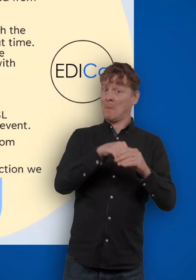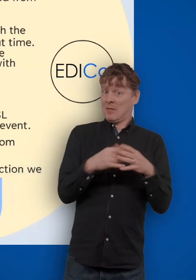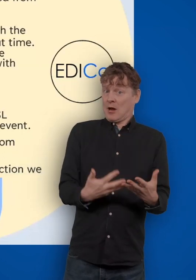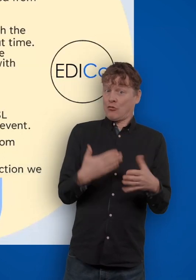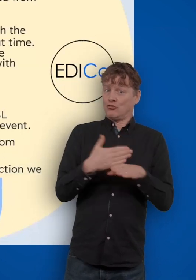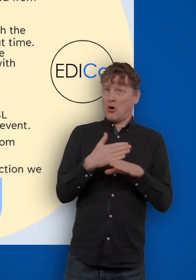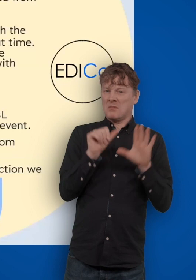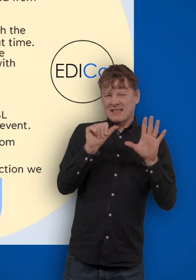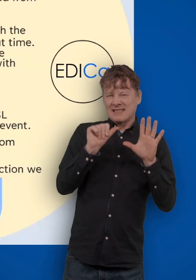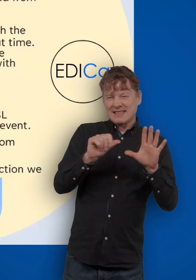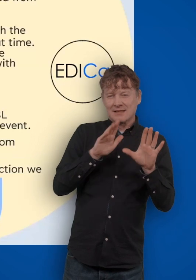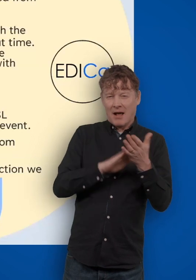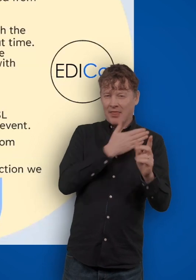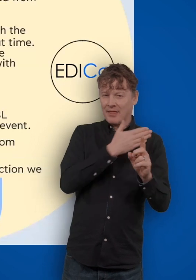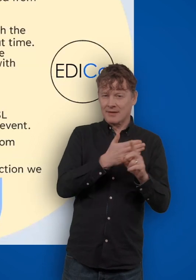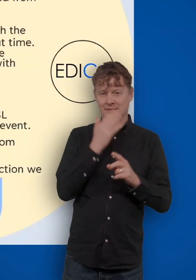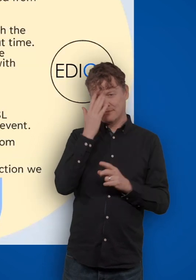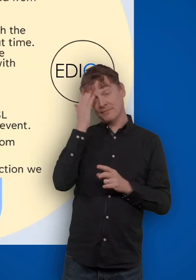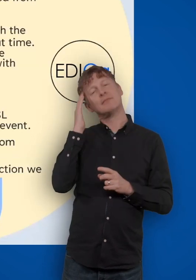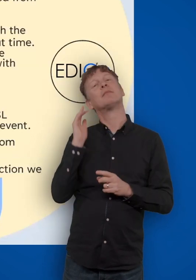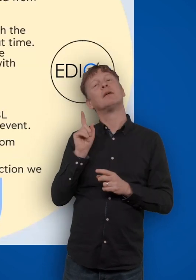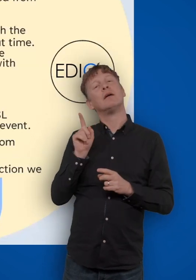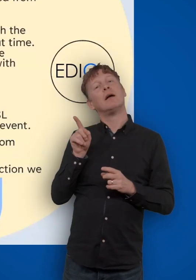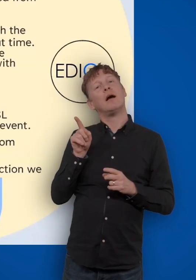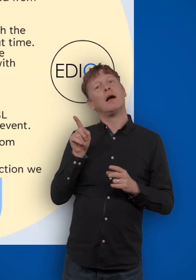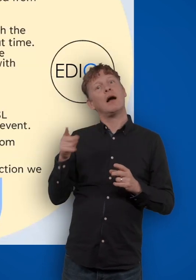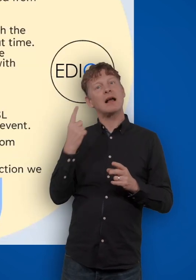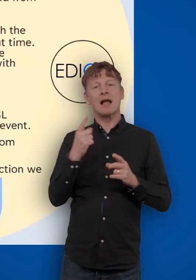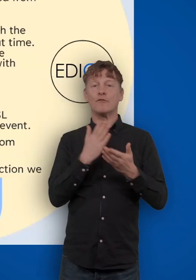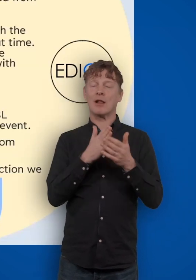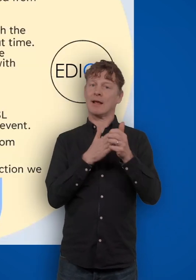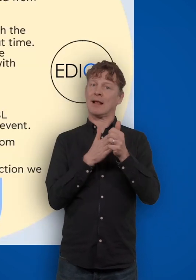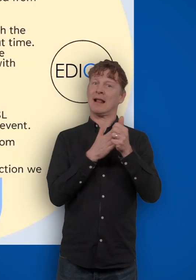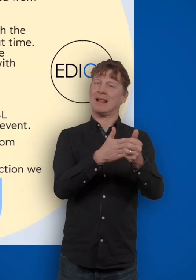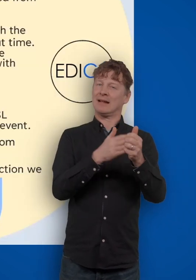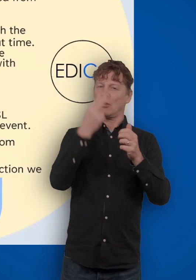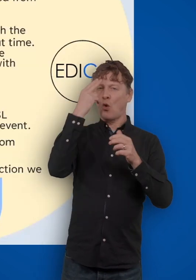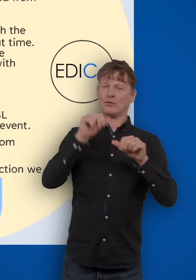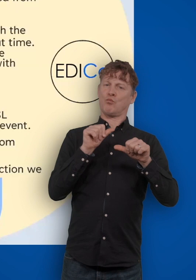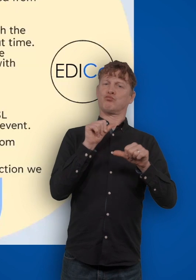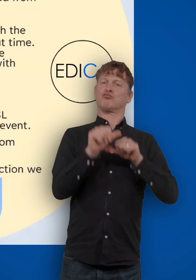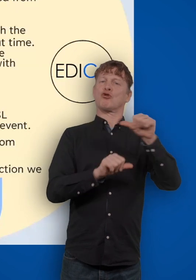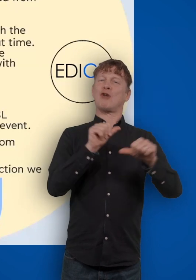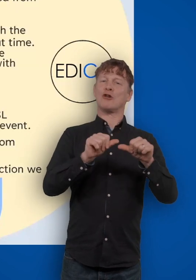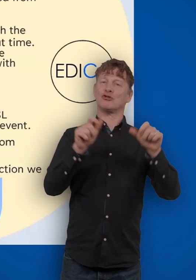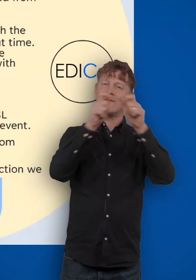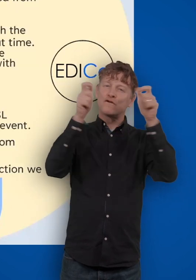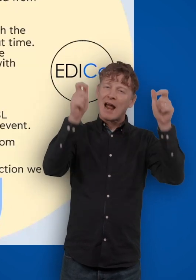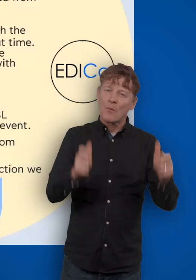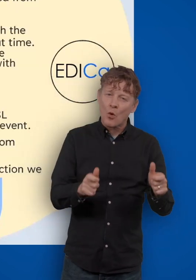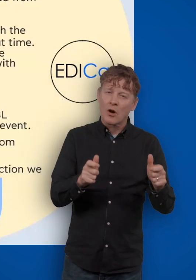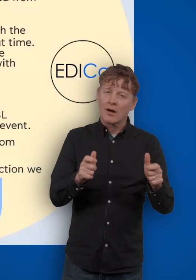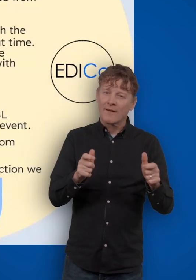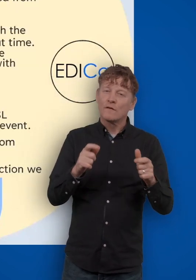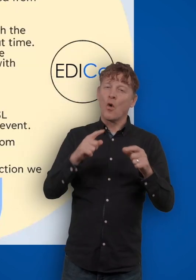6 months. And in this role, she's started to really pioneer something called the progression framework of diversity